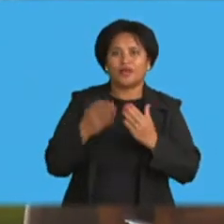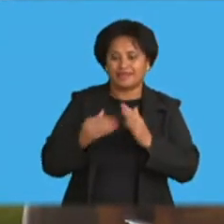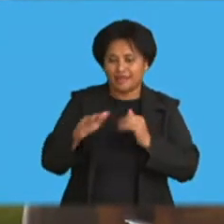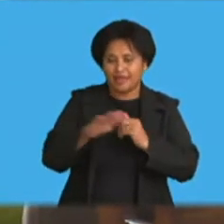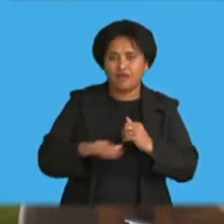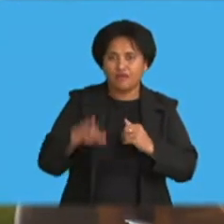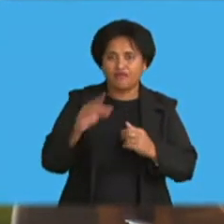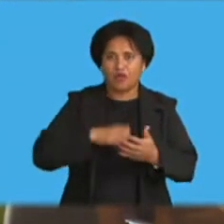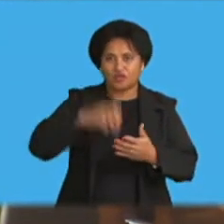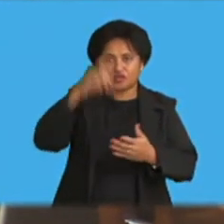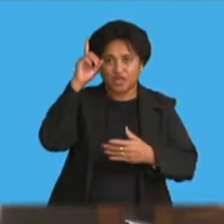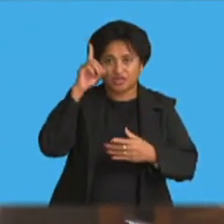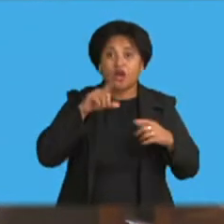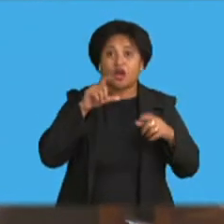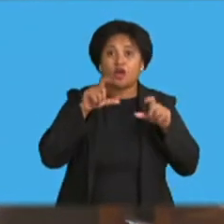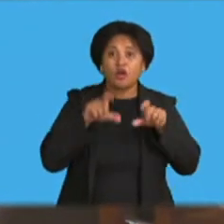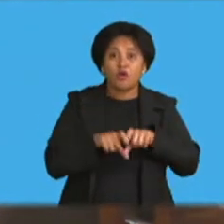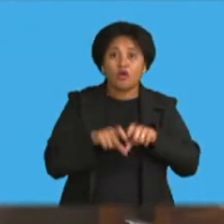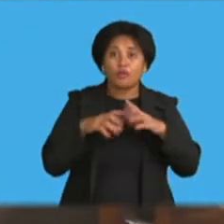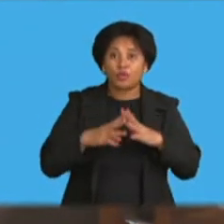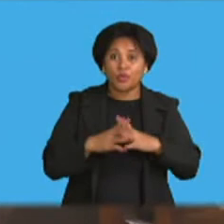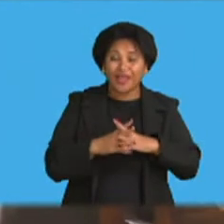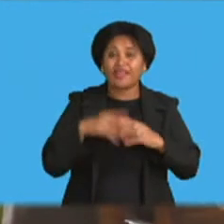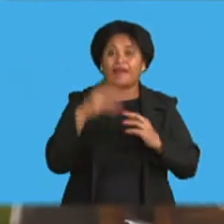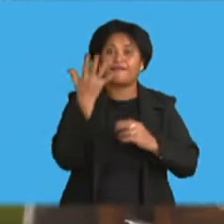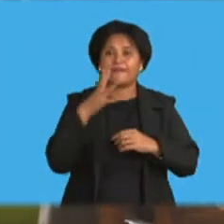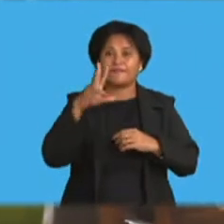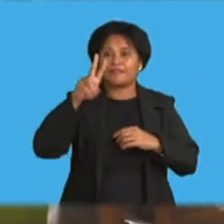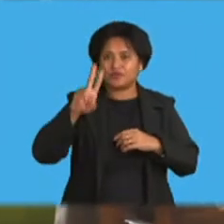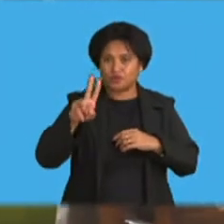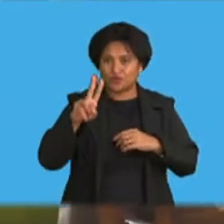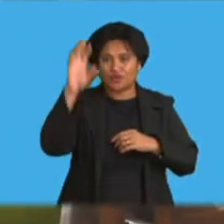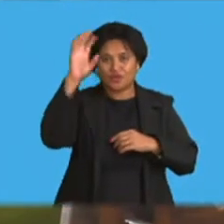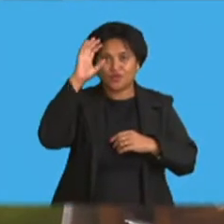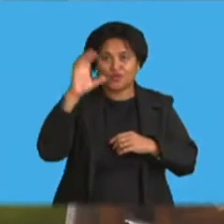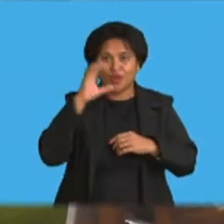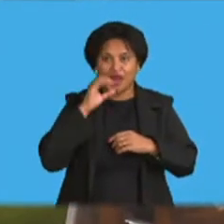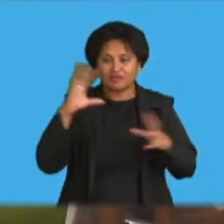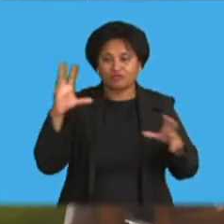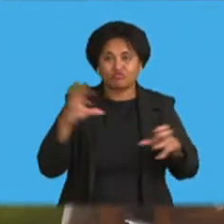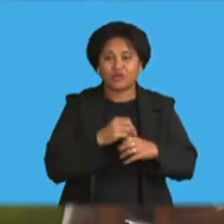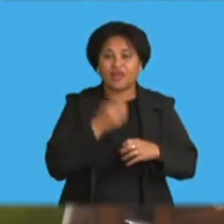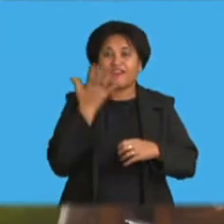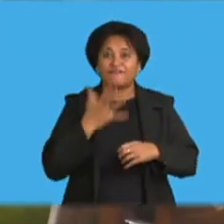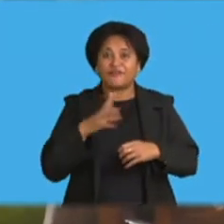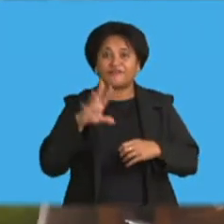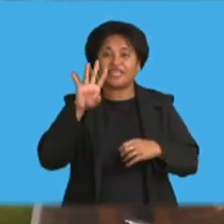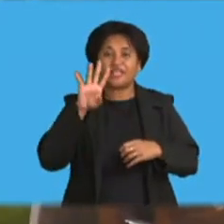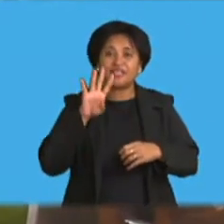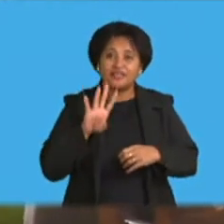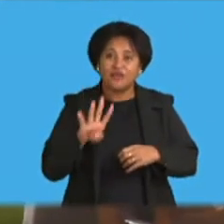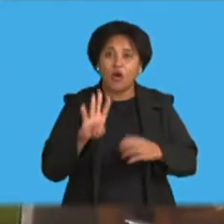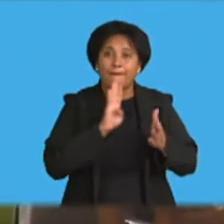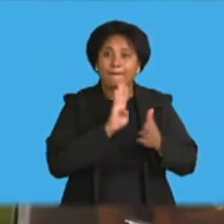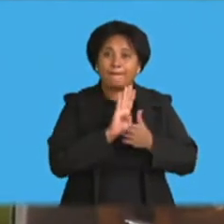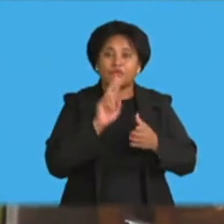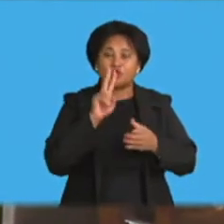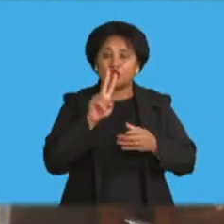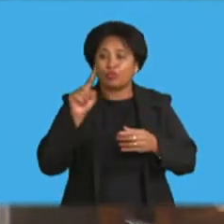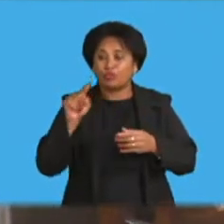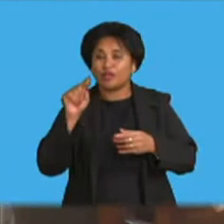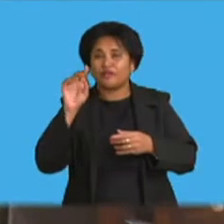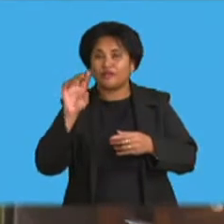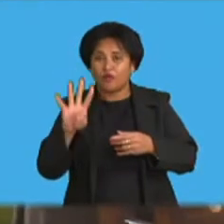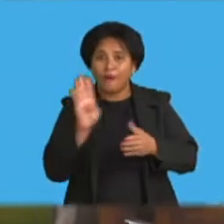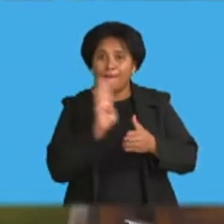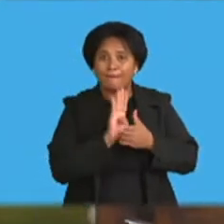the Commonwealth brings together 53 countries with a combined population of 2.4 billion people, of which over 60% is under